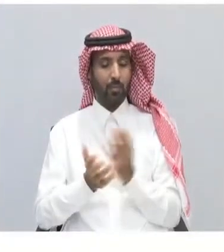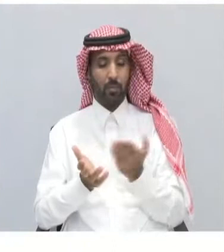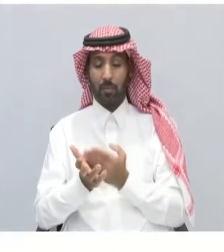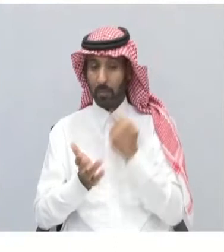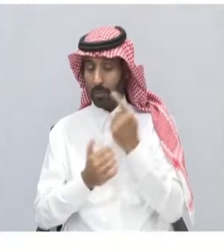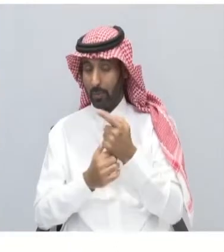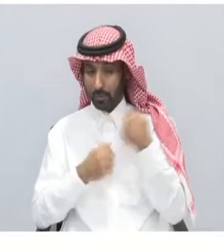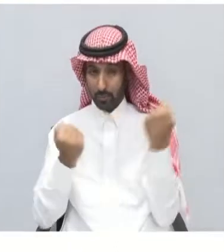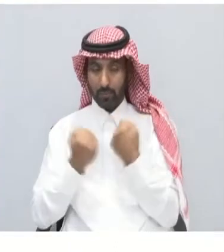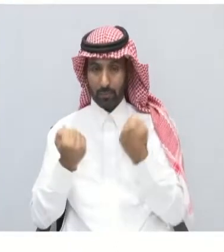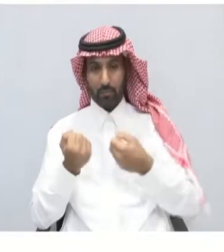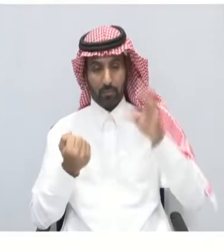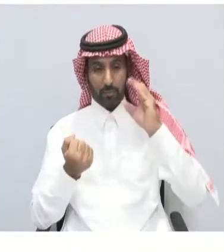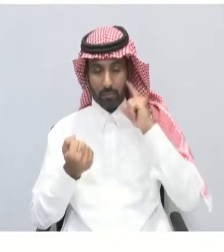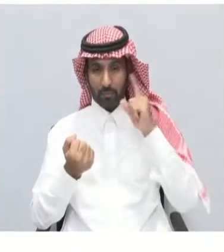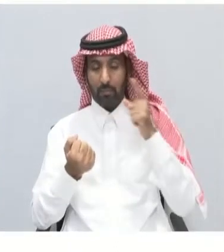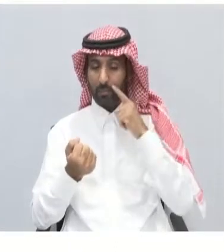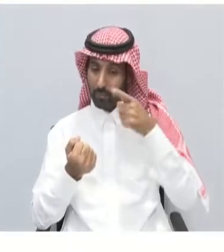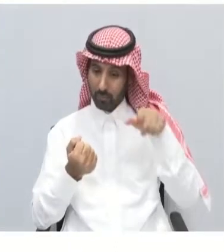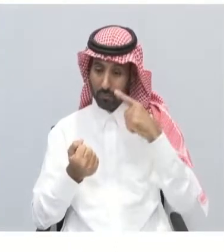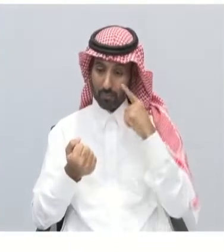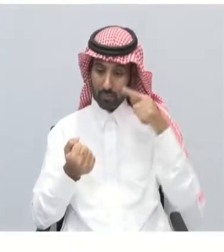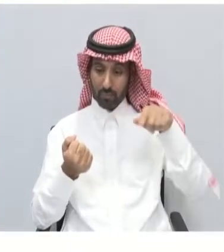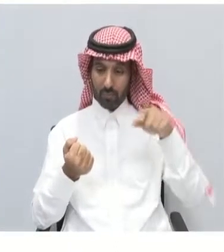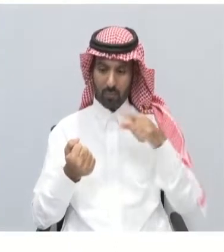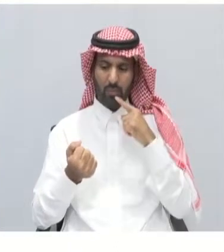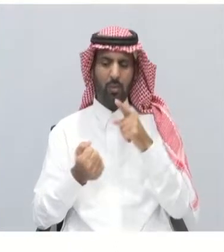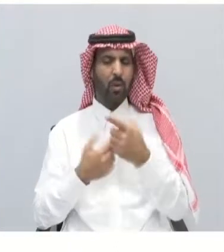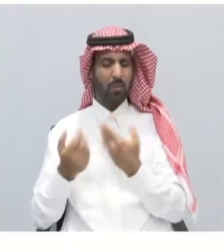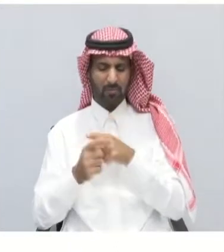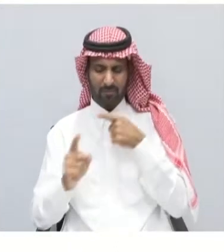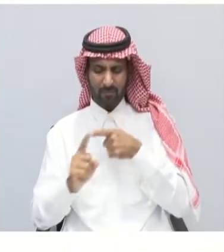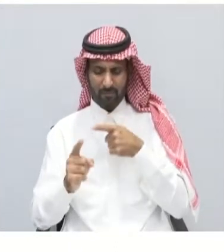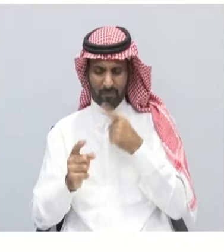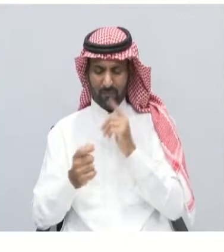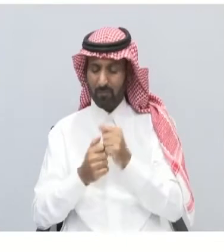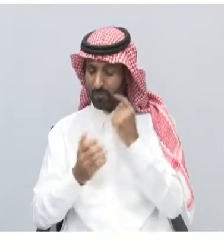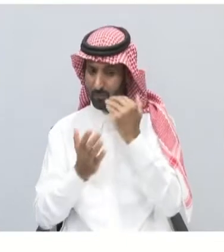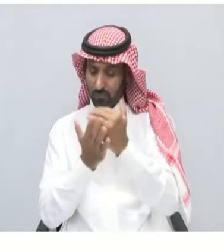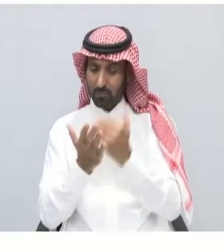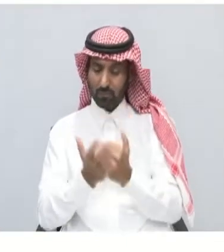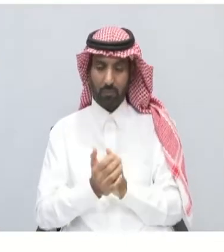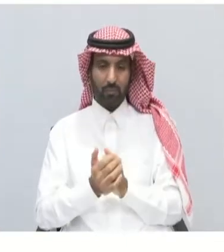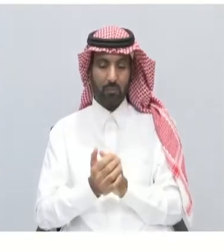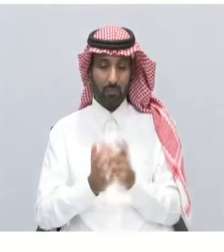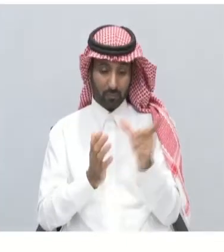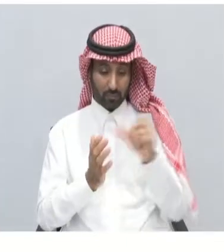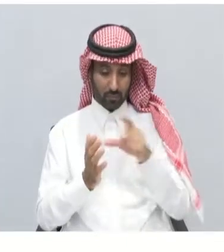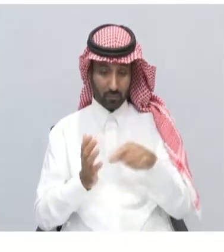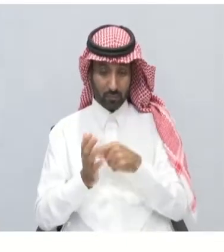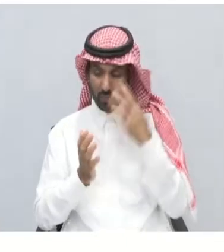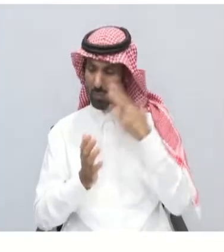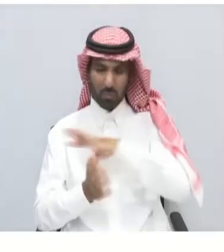Also, exercise C, answer true or false about the complaints in the forum. In